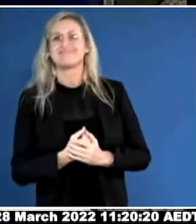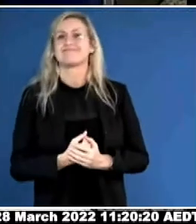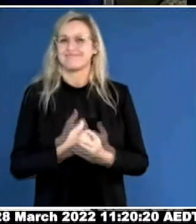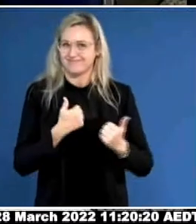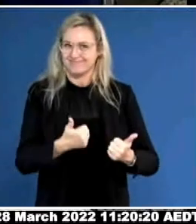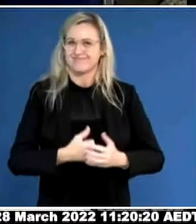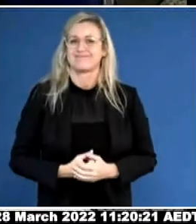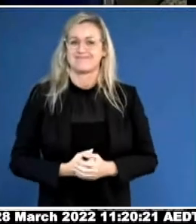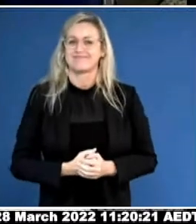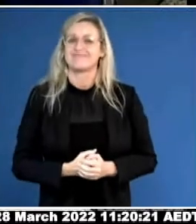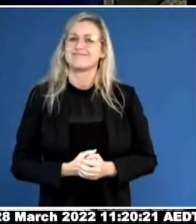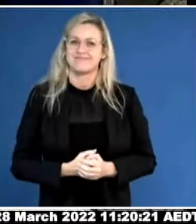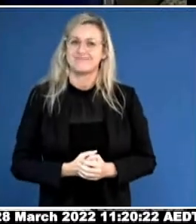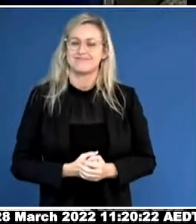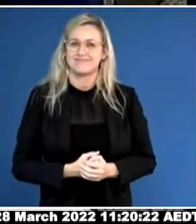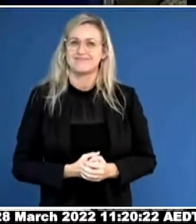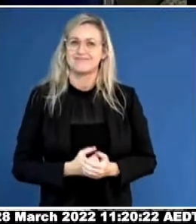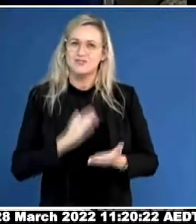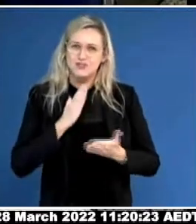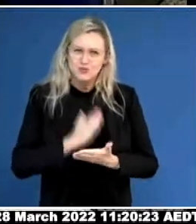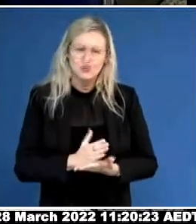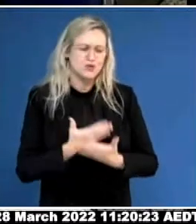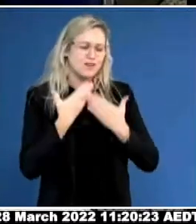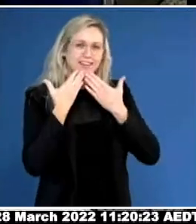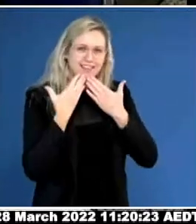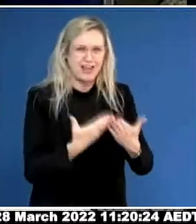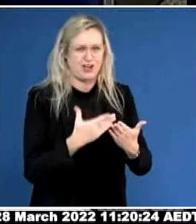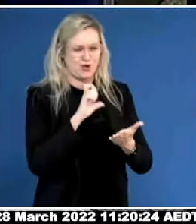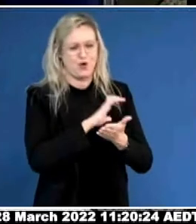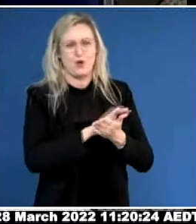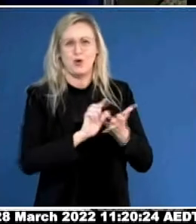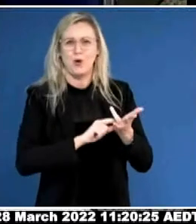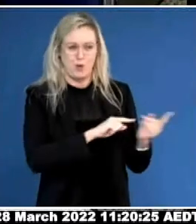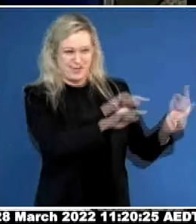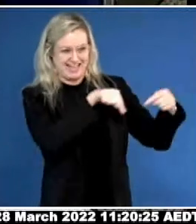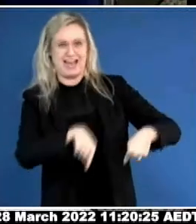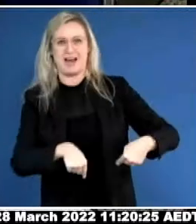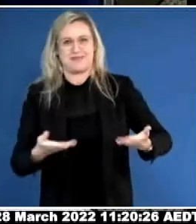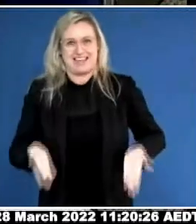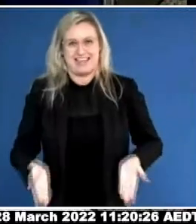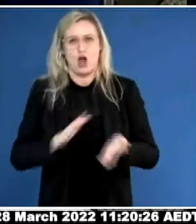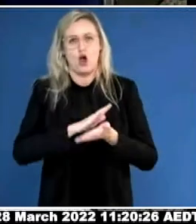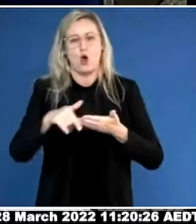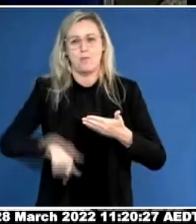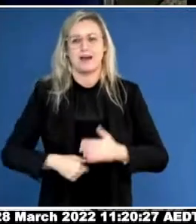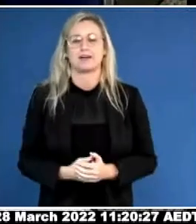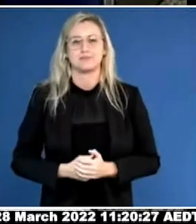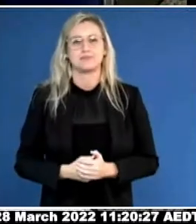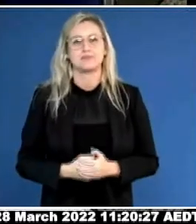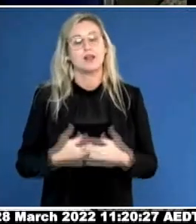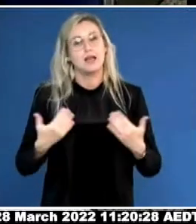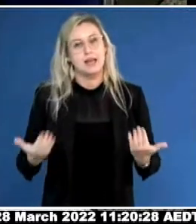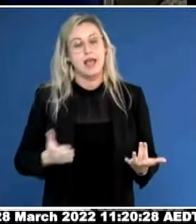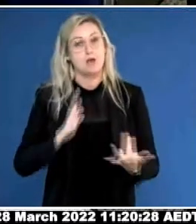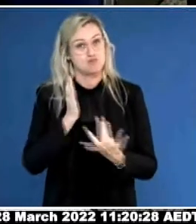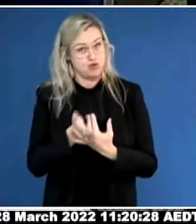are very, very glad to have Chloe with us in person. But we might take a break now and I might